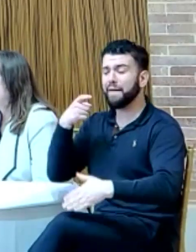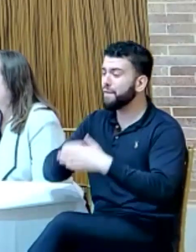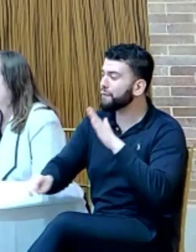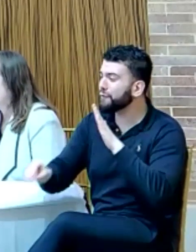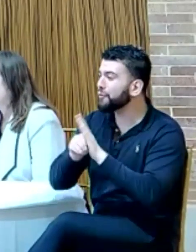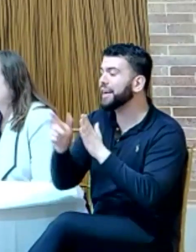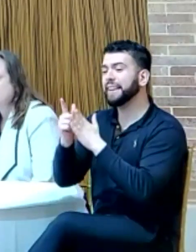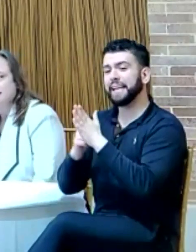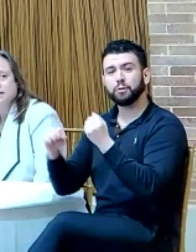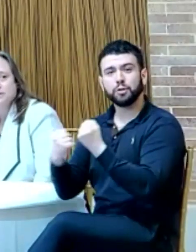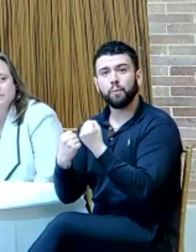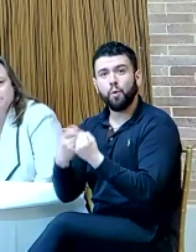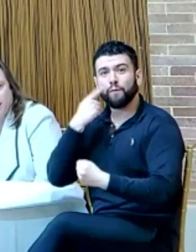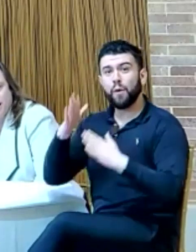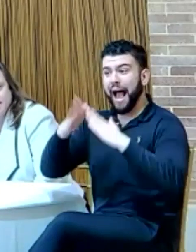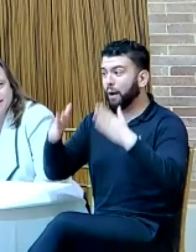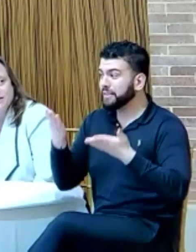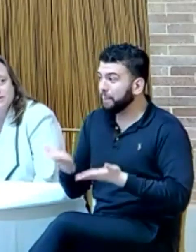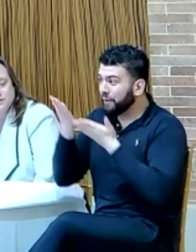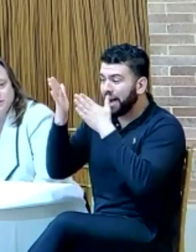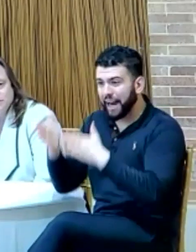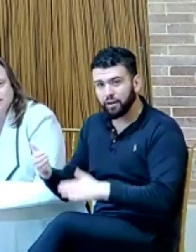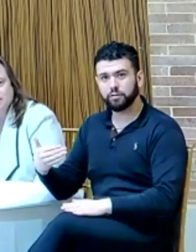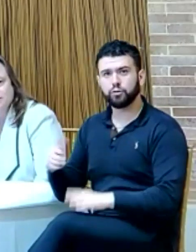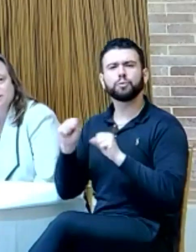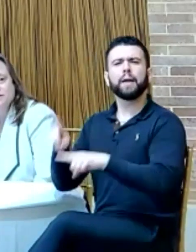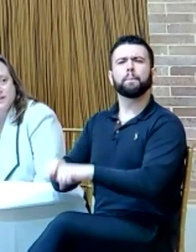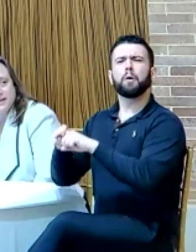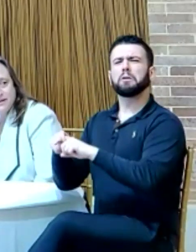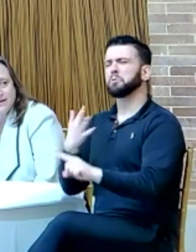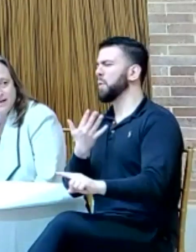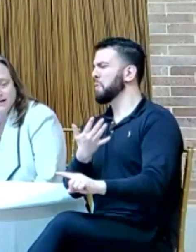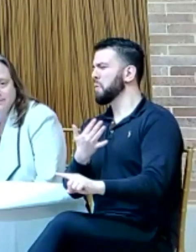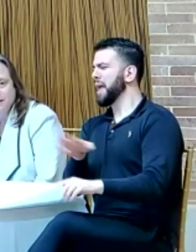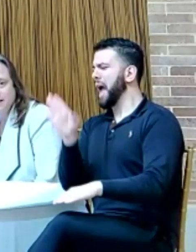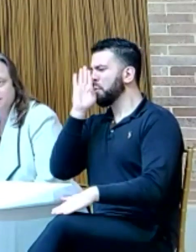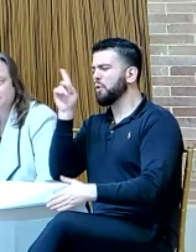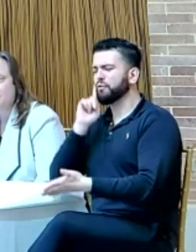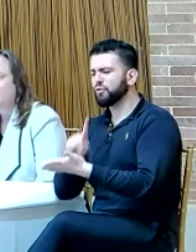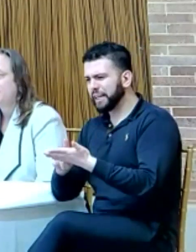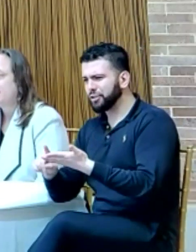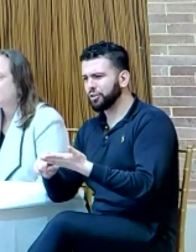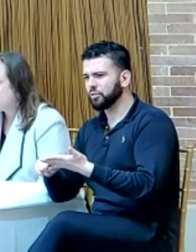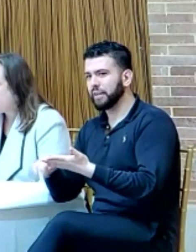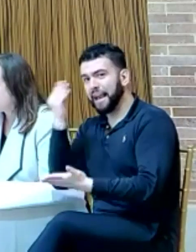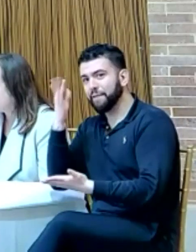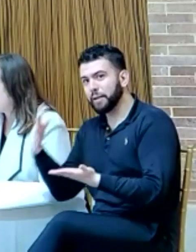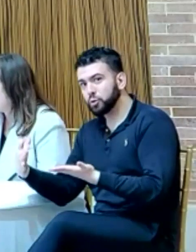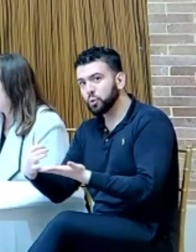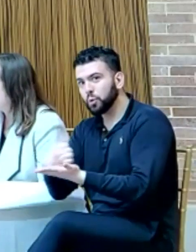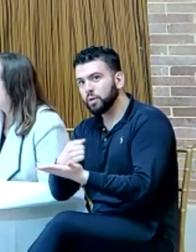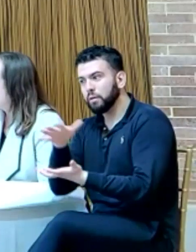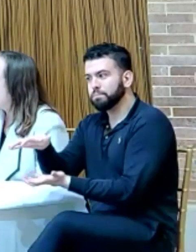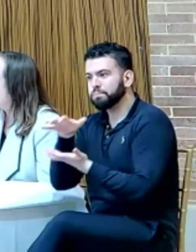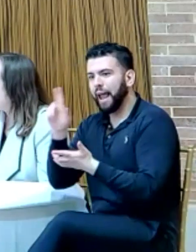providers all over the city you can pause do your research figure out how to comply with the law and get back to the